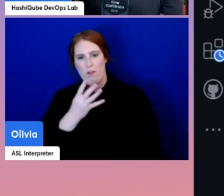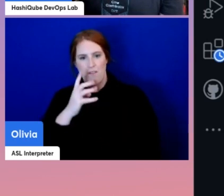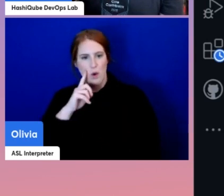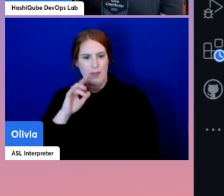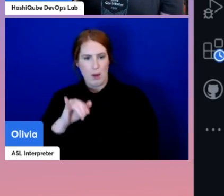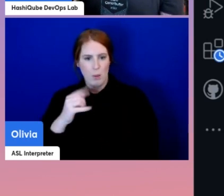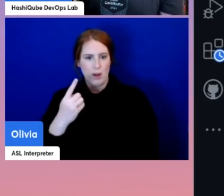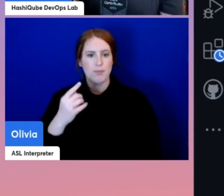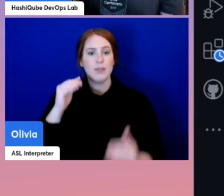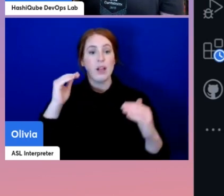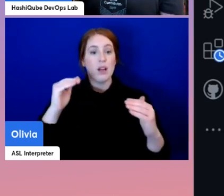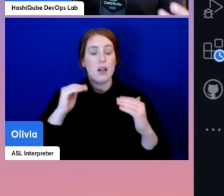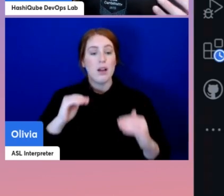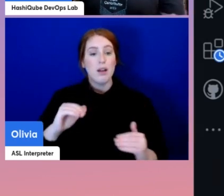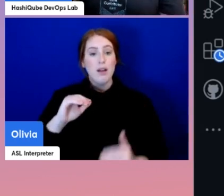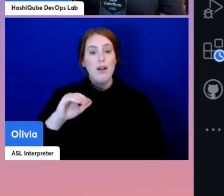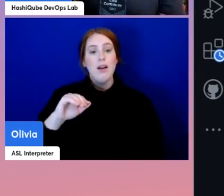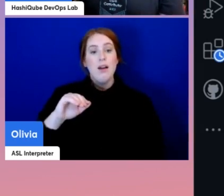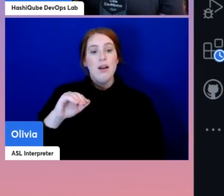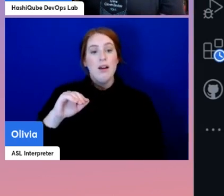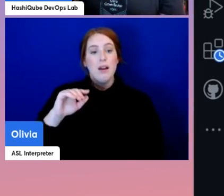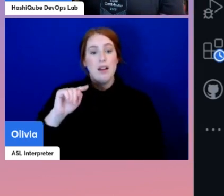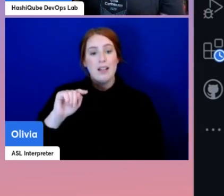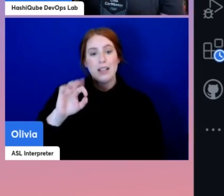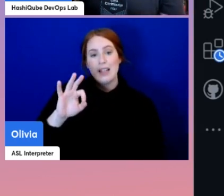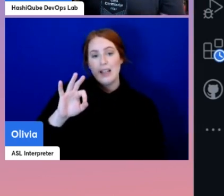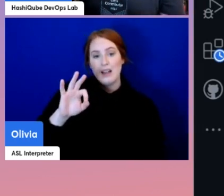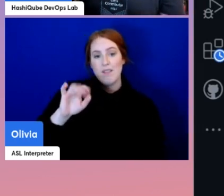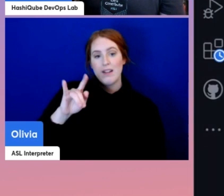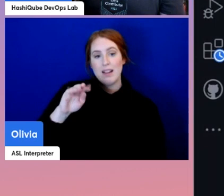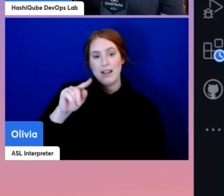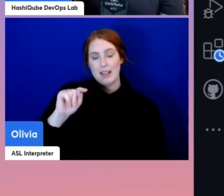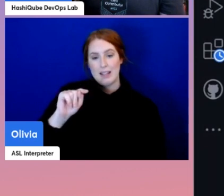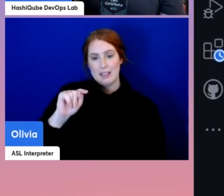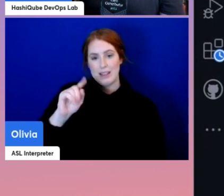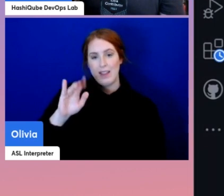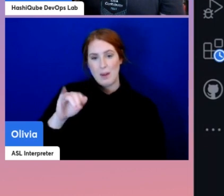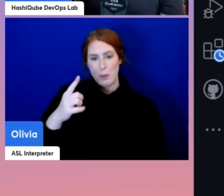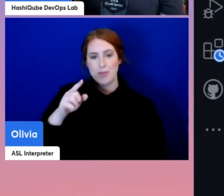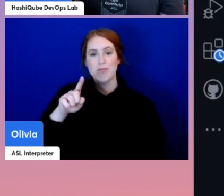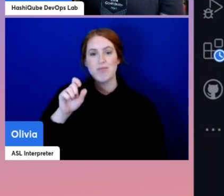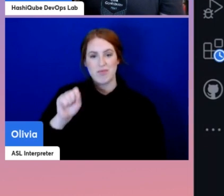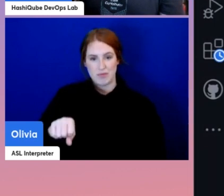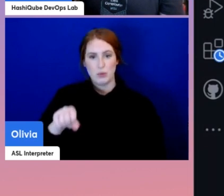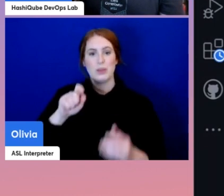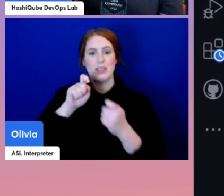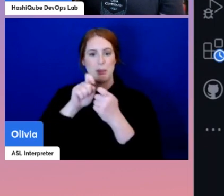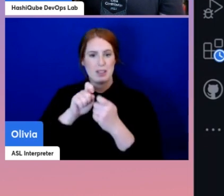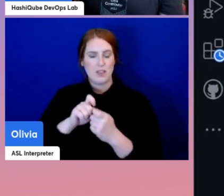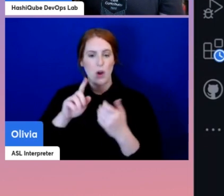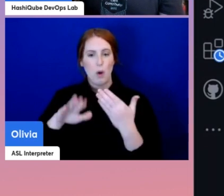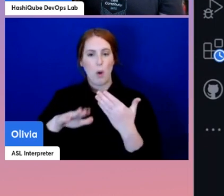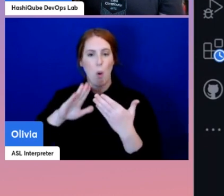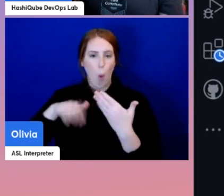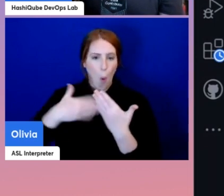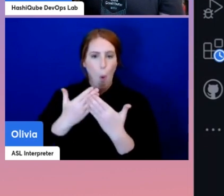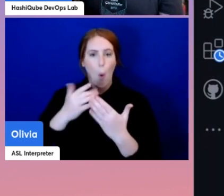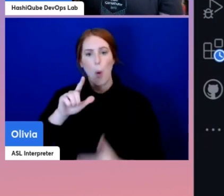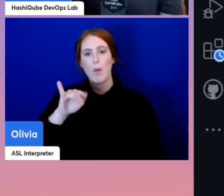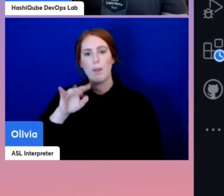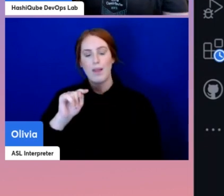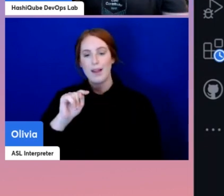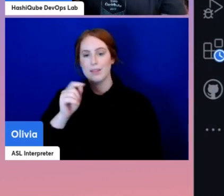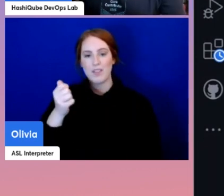TFLint. And in tflint.htl, you can specify all of your linters that you'd like Terraform lint to